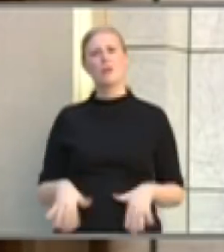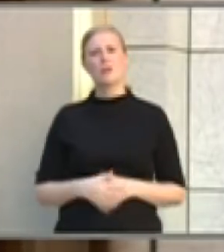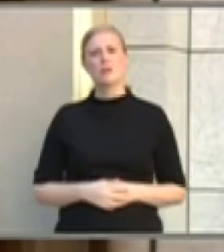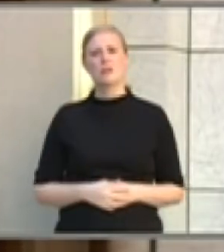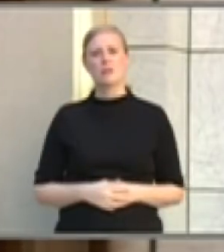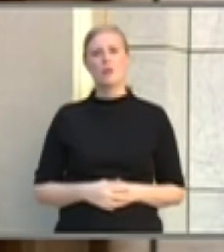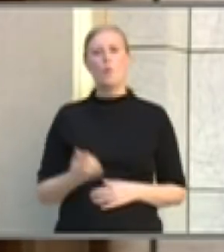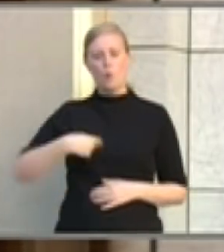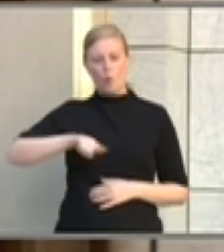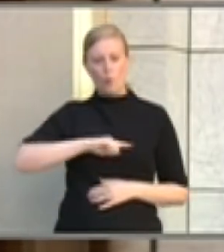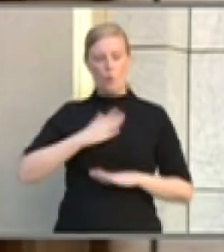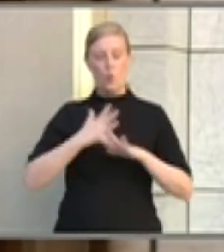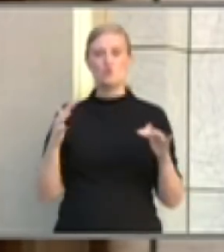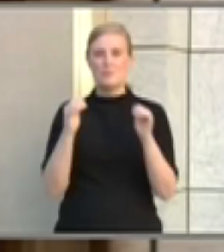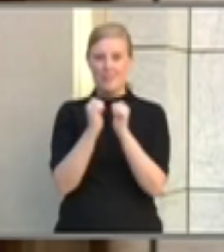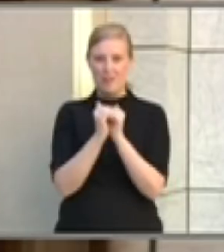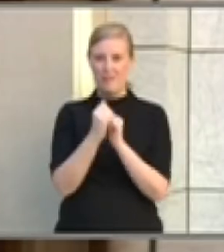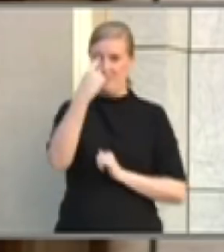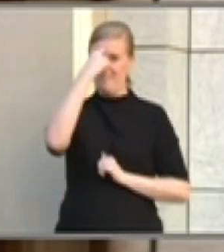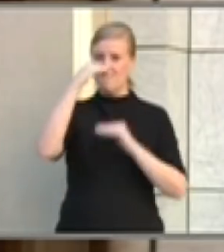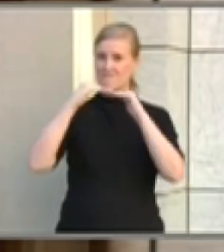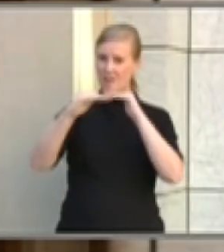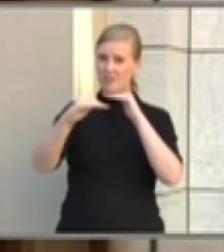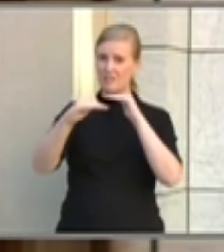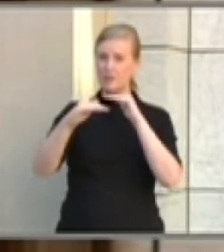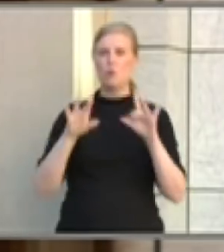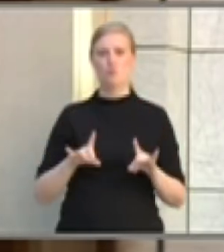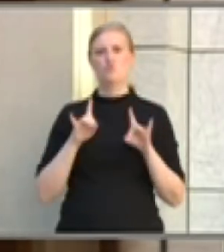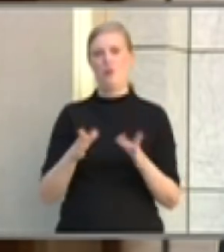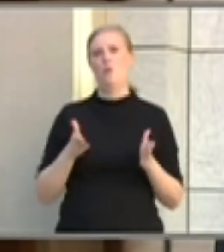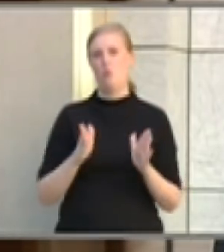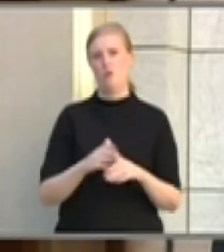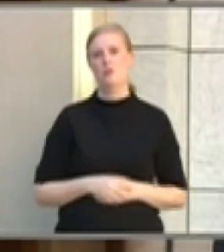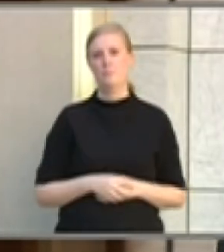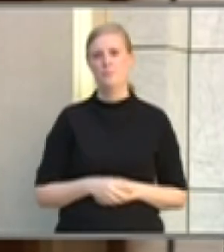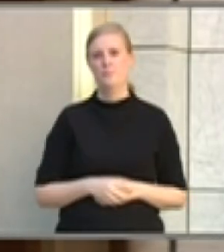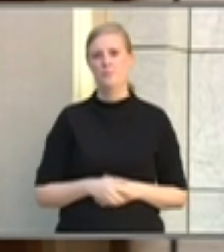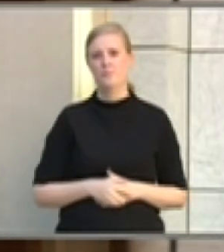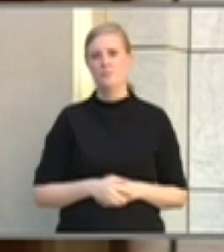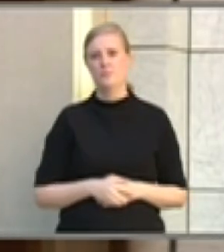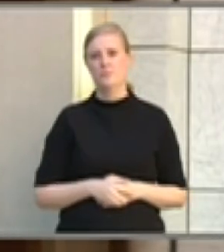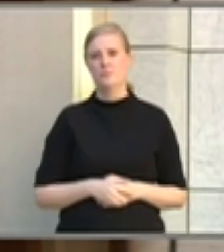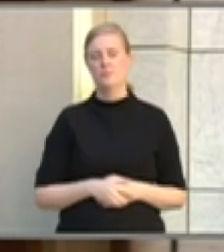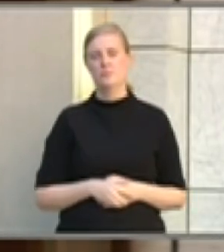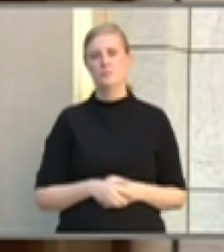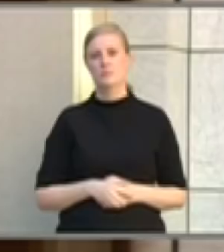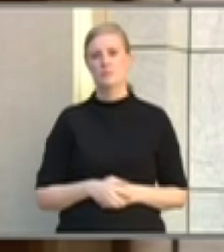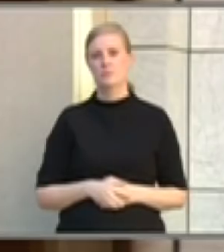Australian. So with this plan now, it is time to draw together again.